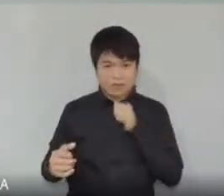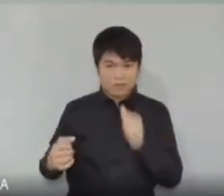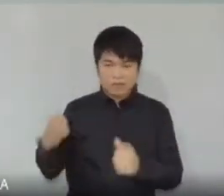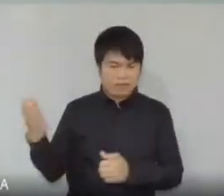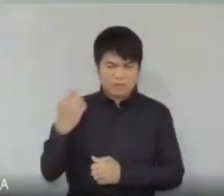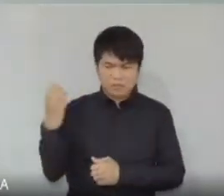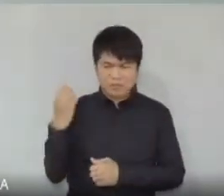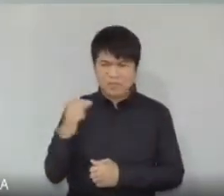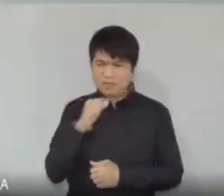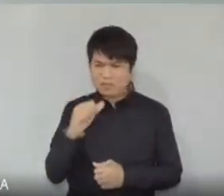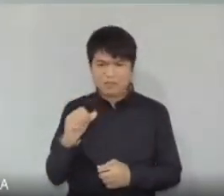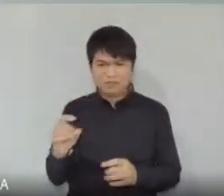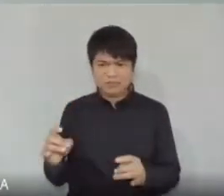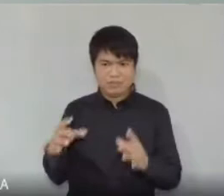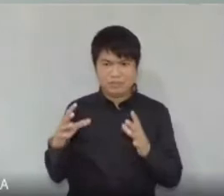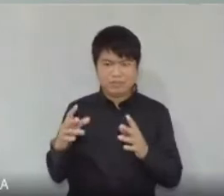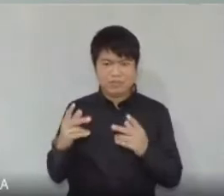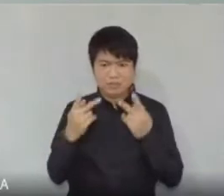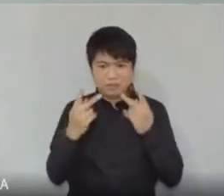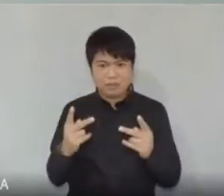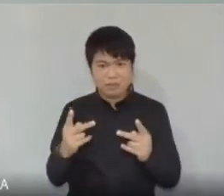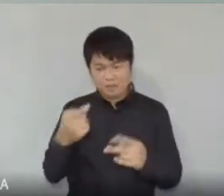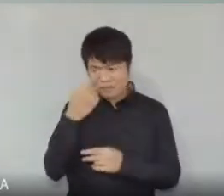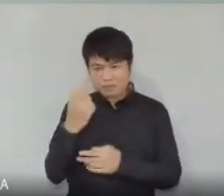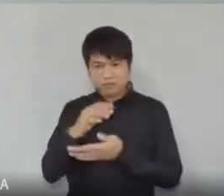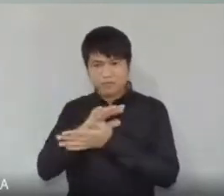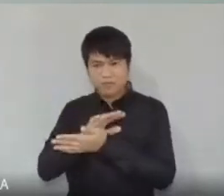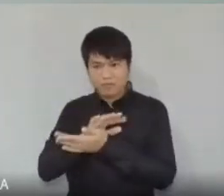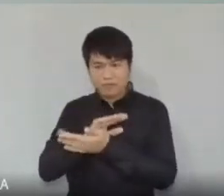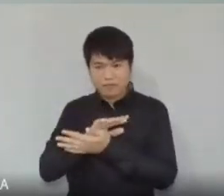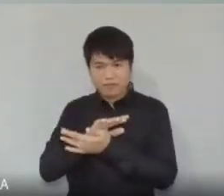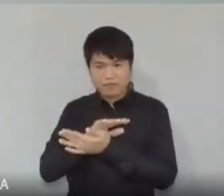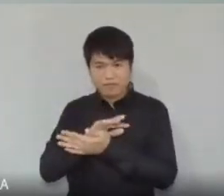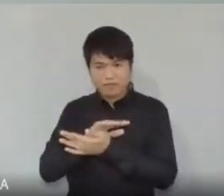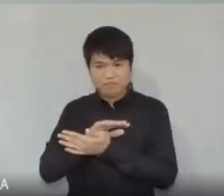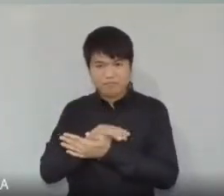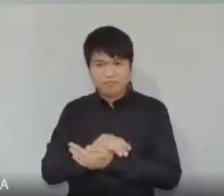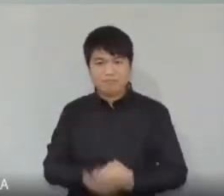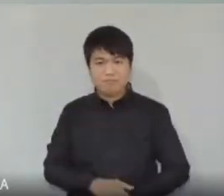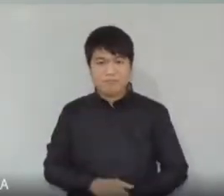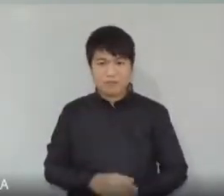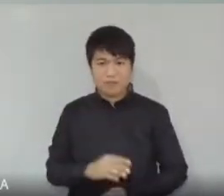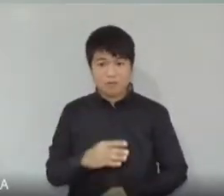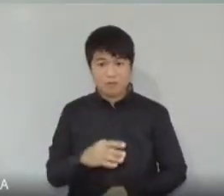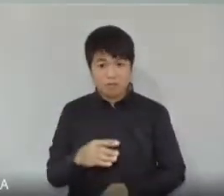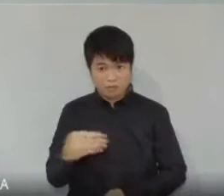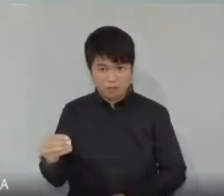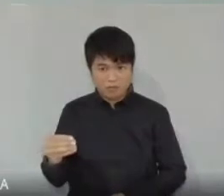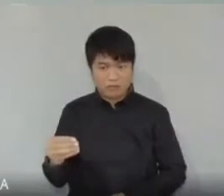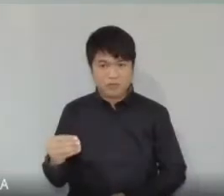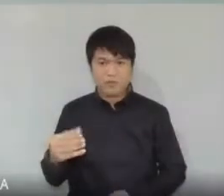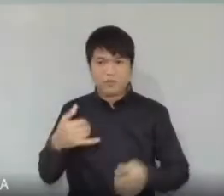properly referred to the appropriate health services as needed. Evidence that can be